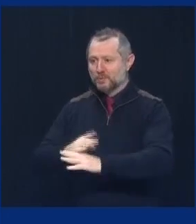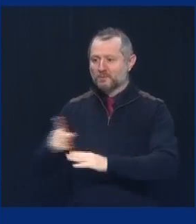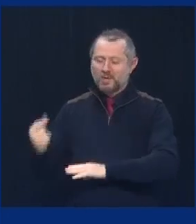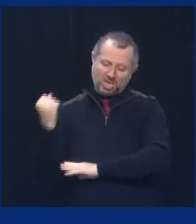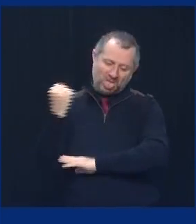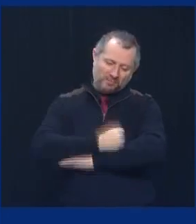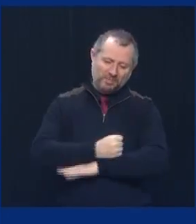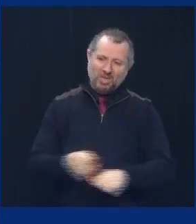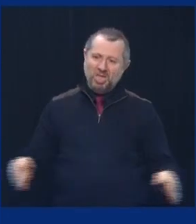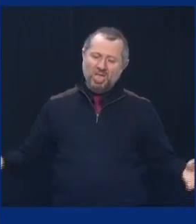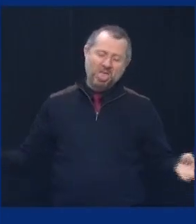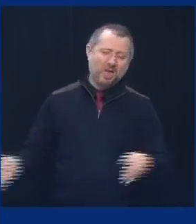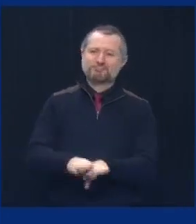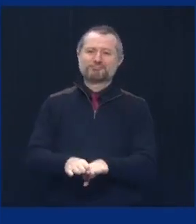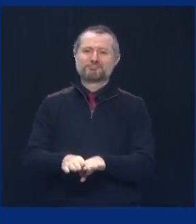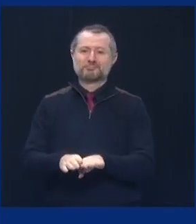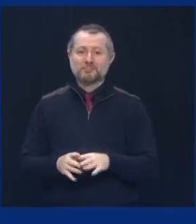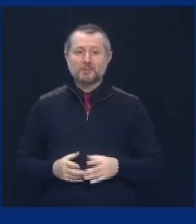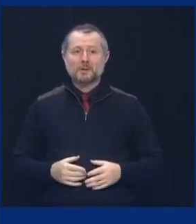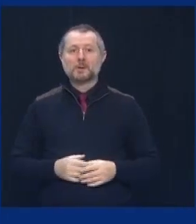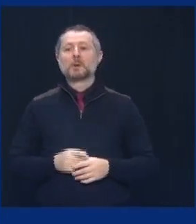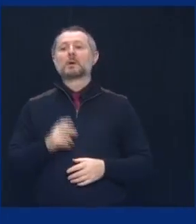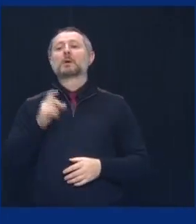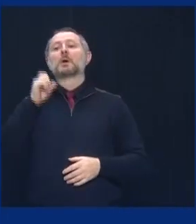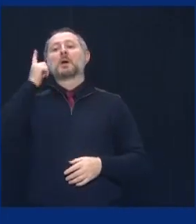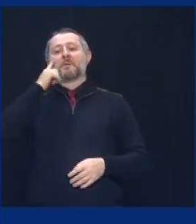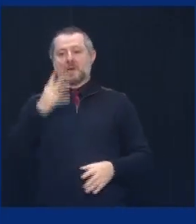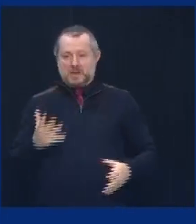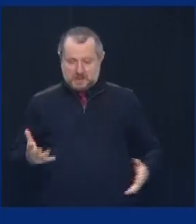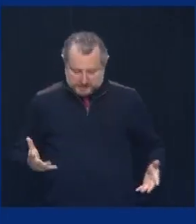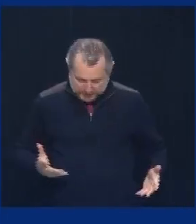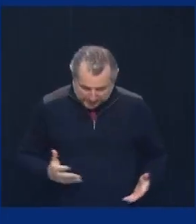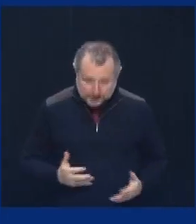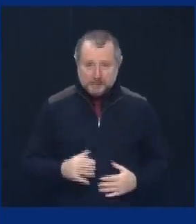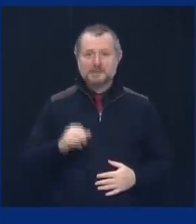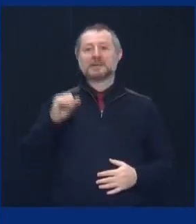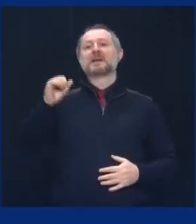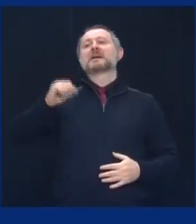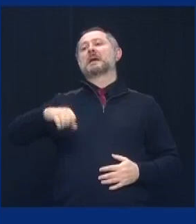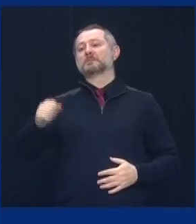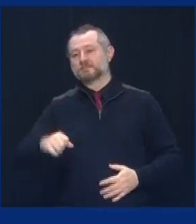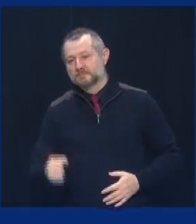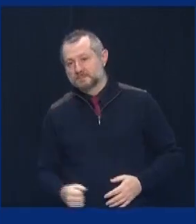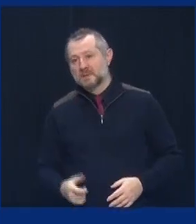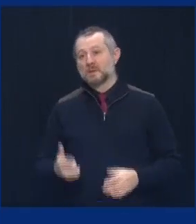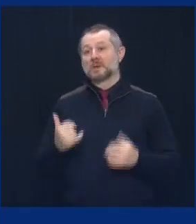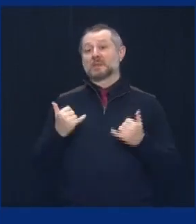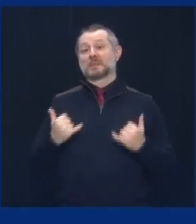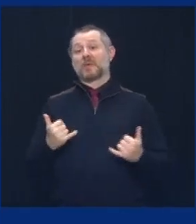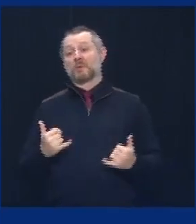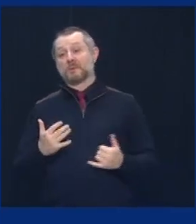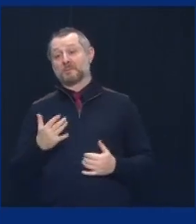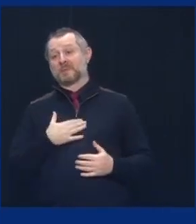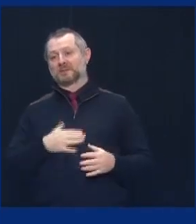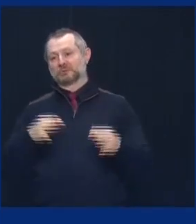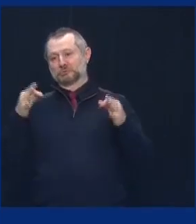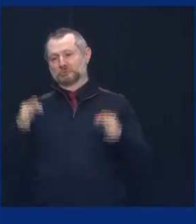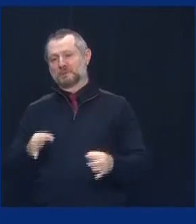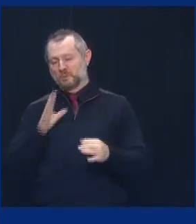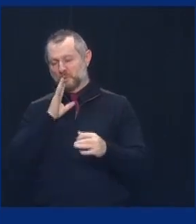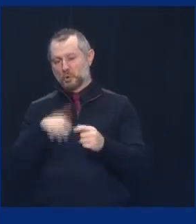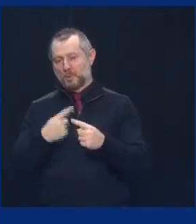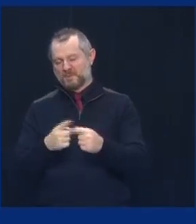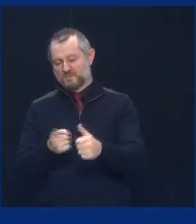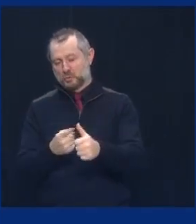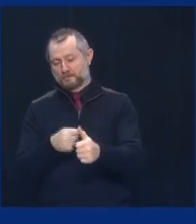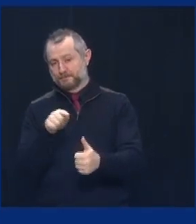these restaurants? Yeah, Andrew, let's, first on the decision. You have the coincidence